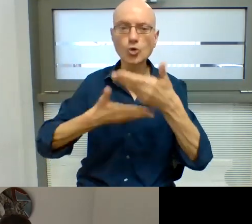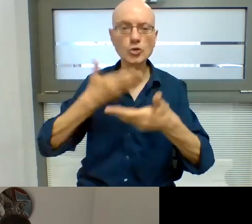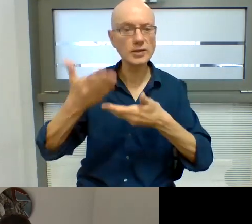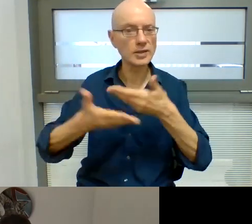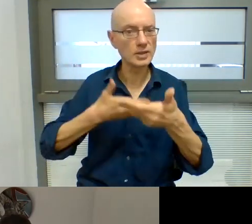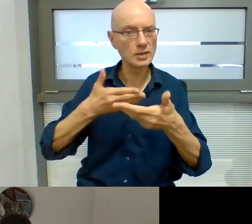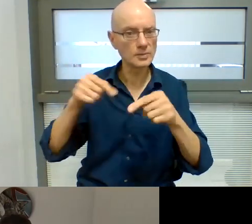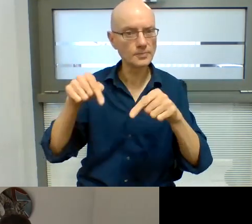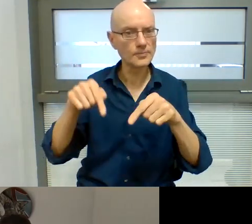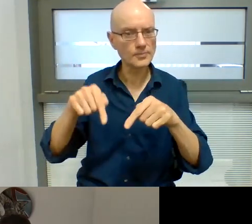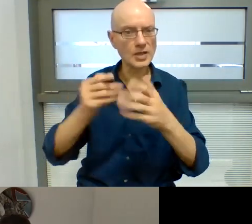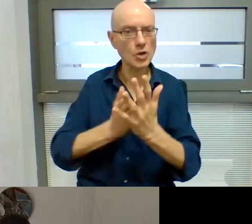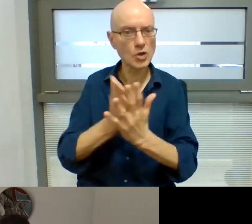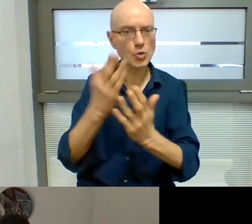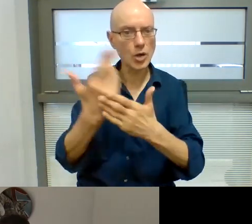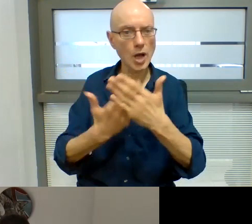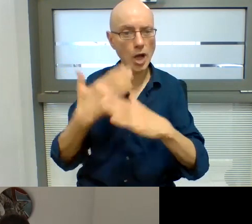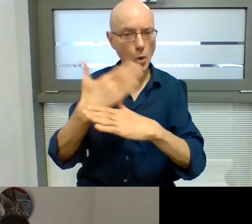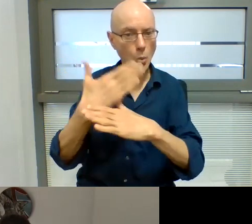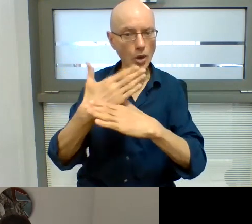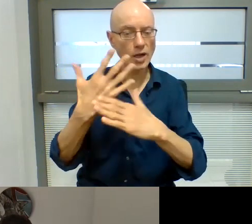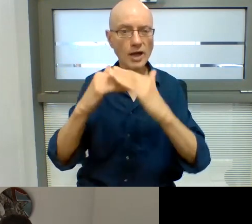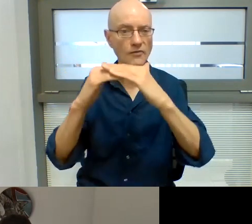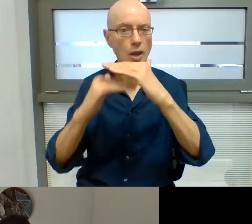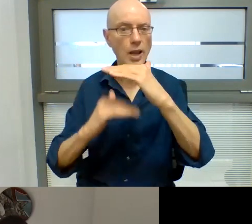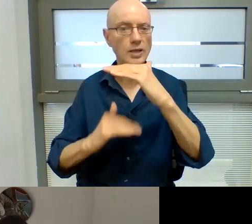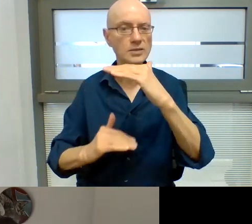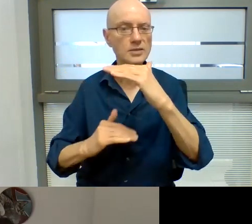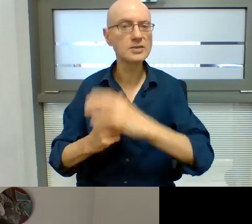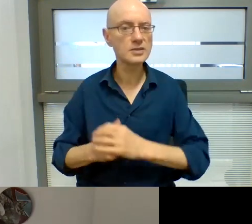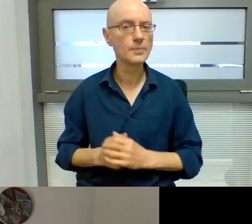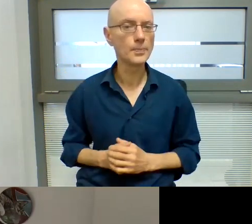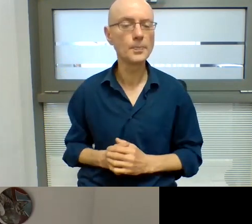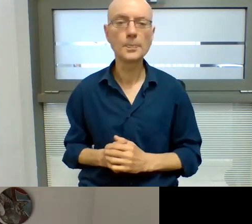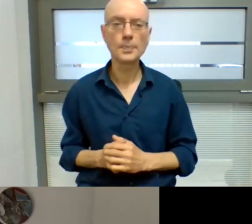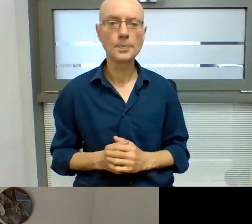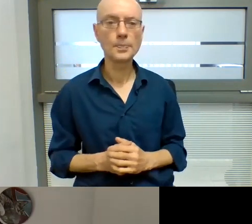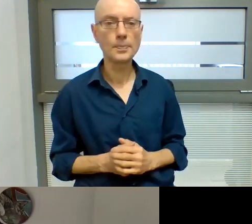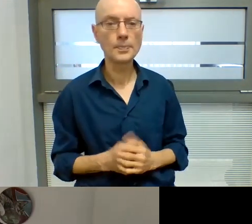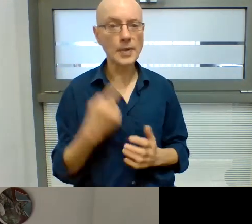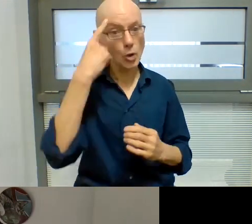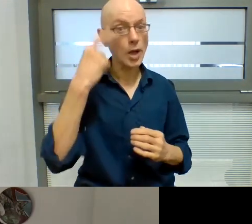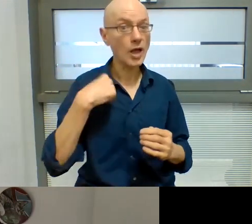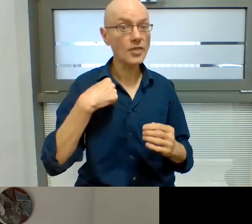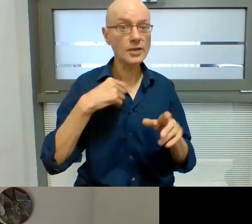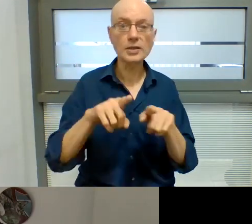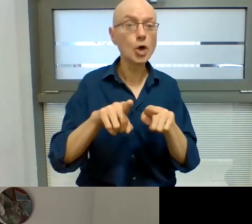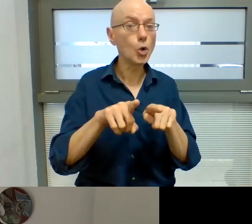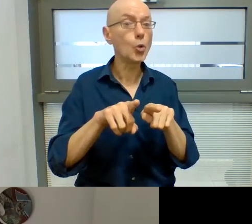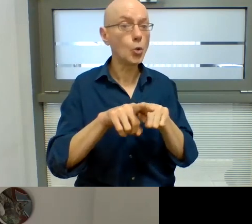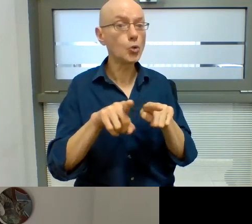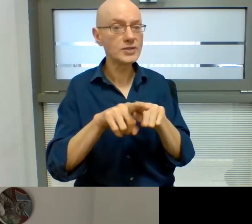within a piece which is multi-layered. Okay. And I think also it's just